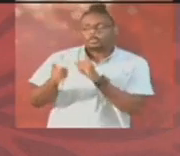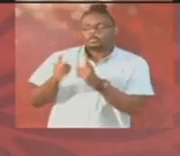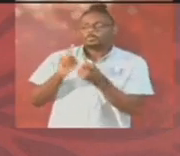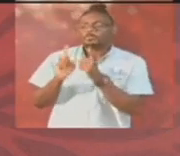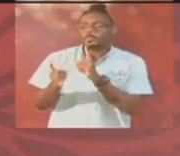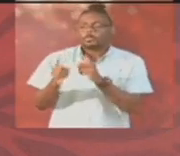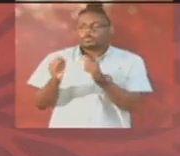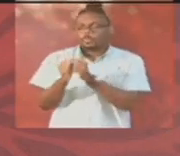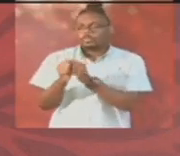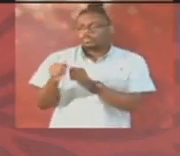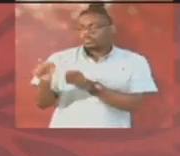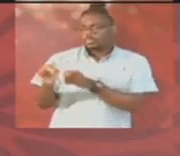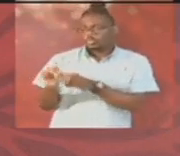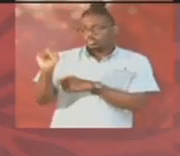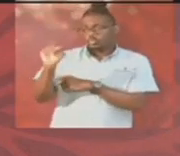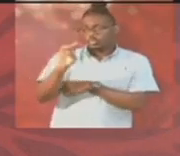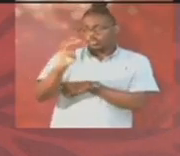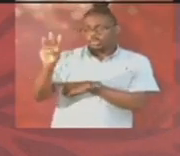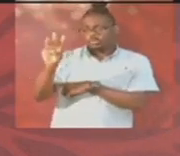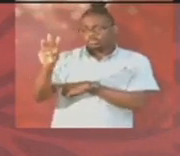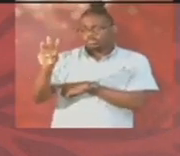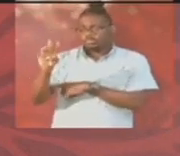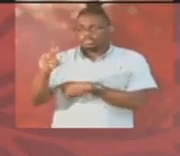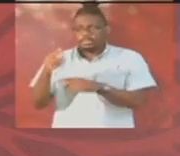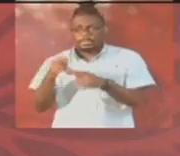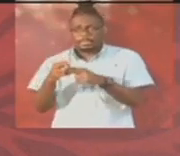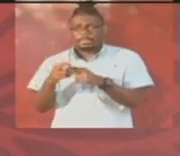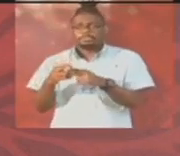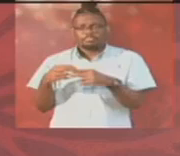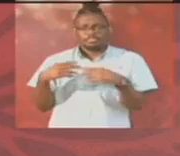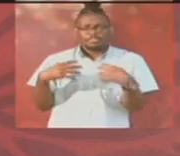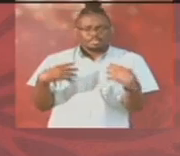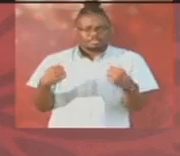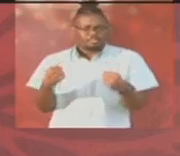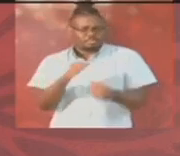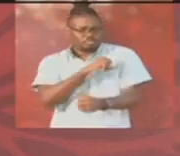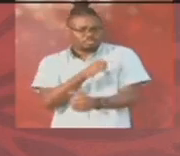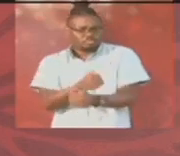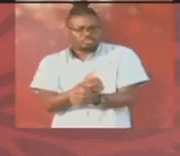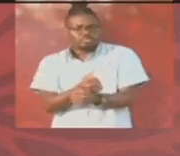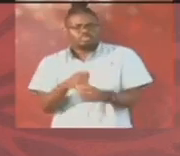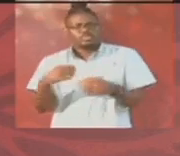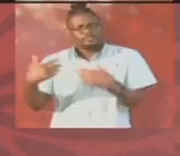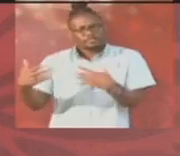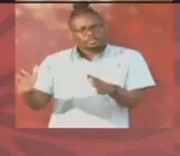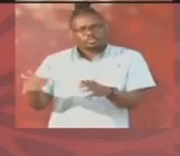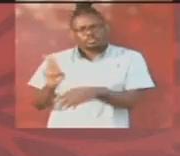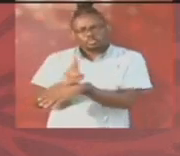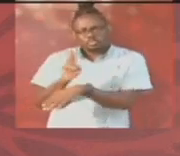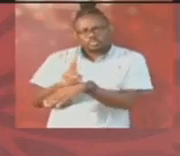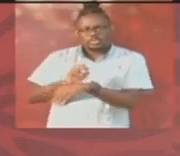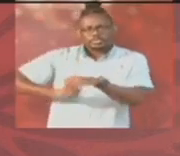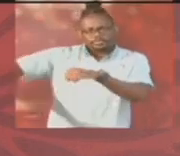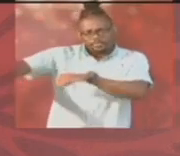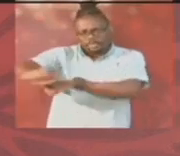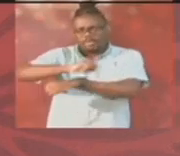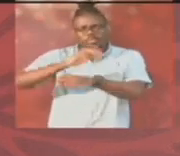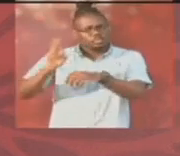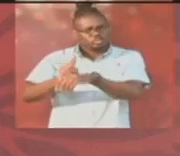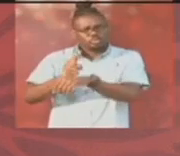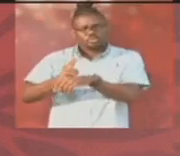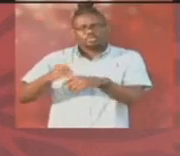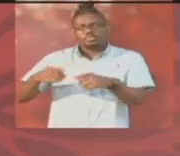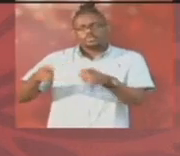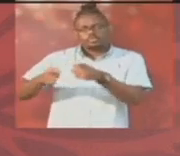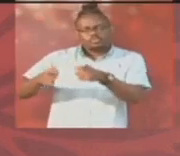requesting that we operationalize the Queen's Park Savannah for a 4-day period for a mass vaccination program.